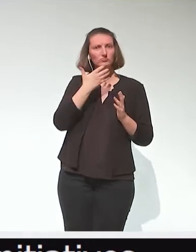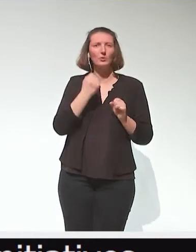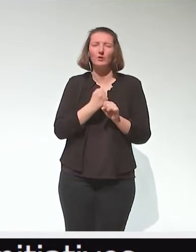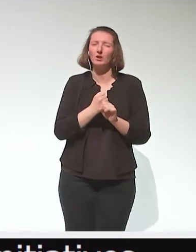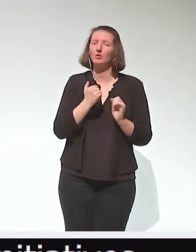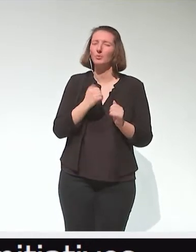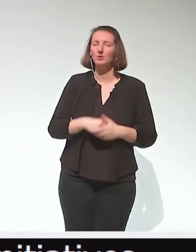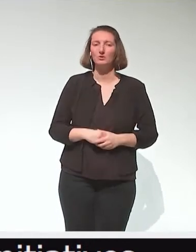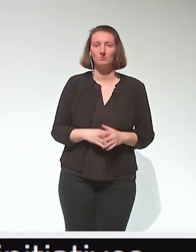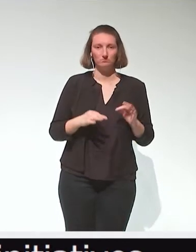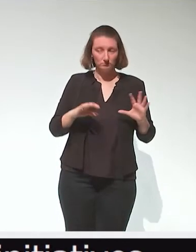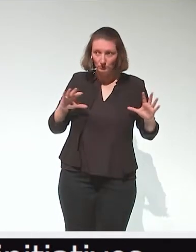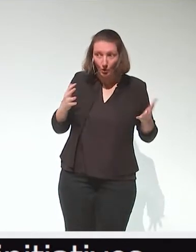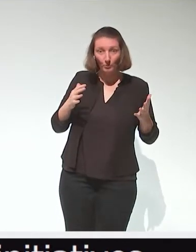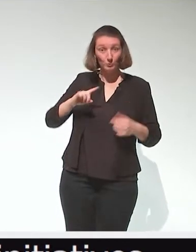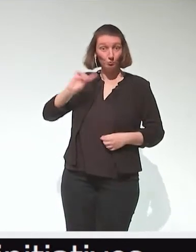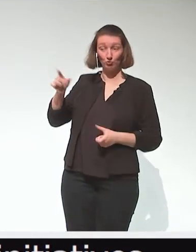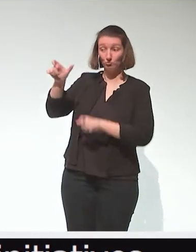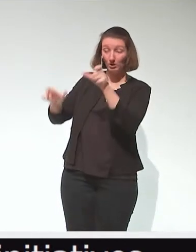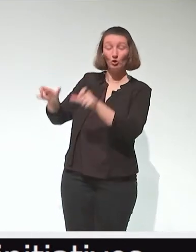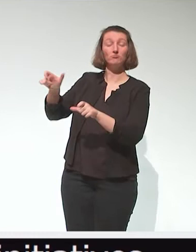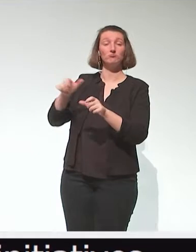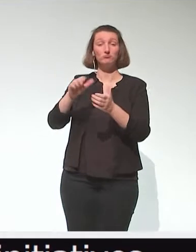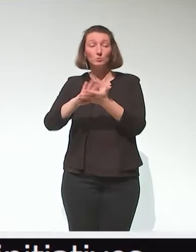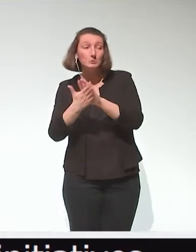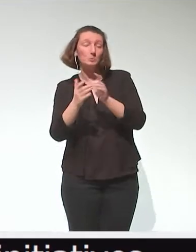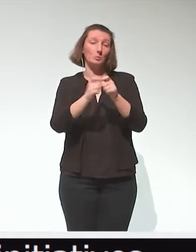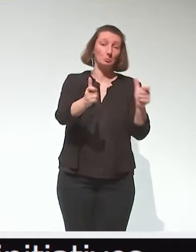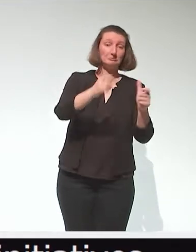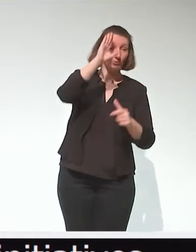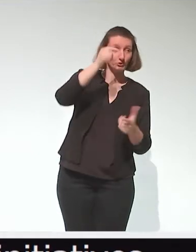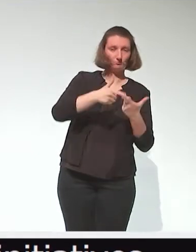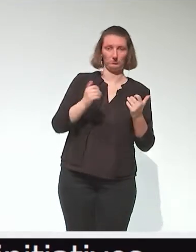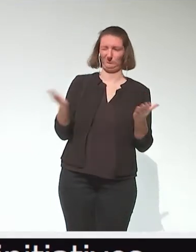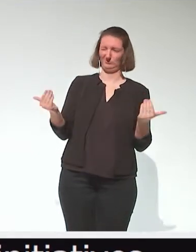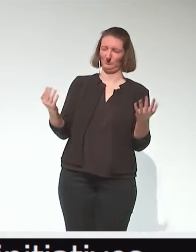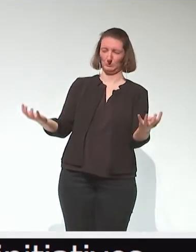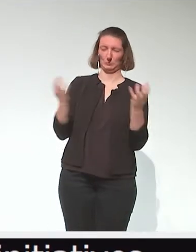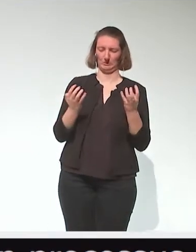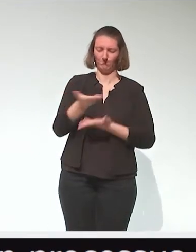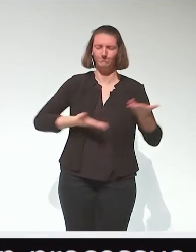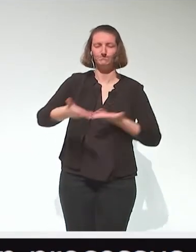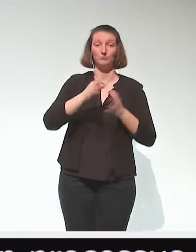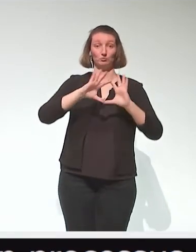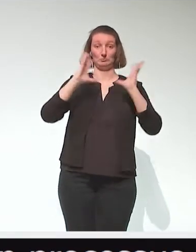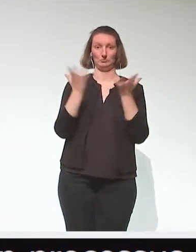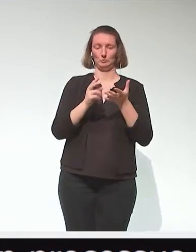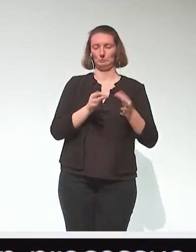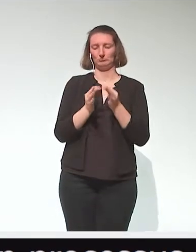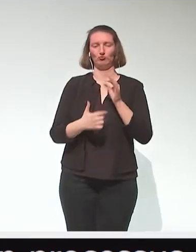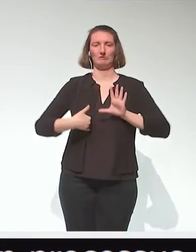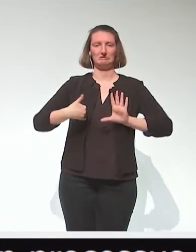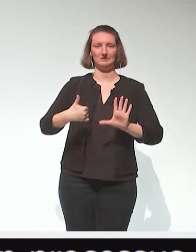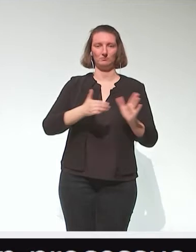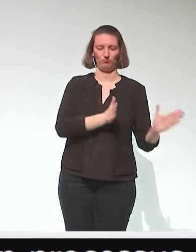hear a lot about it today. And these 6 areas have different concrete actions that will be